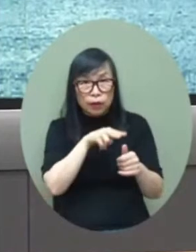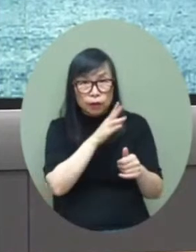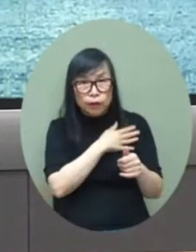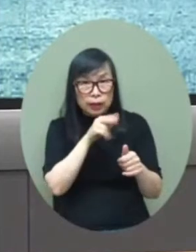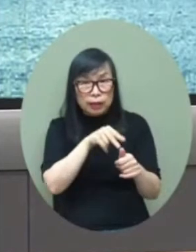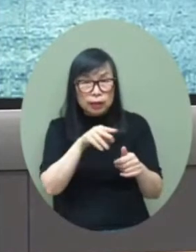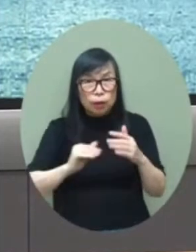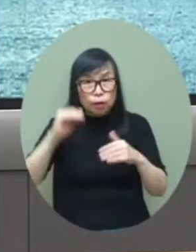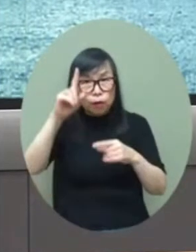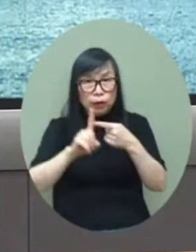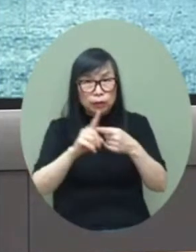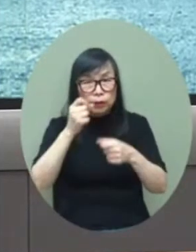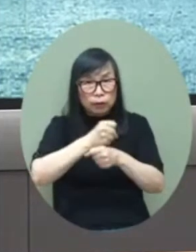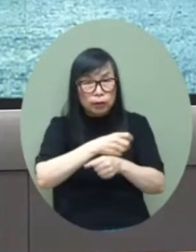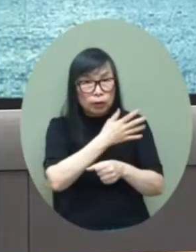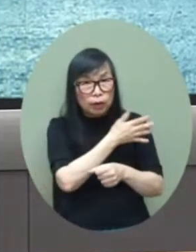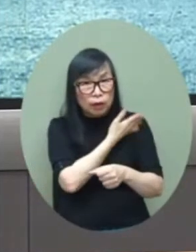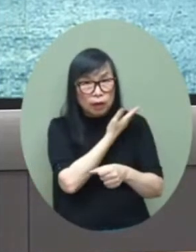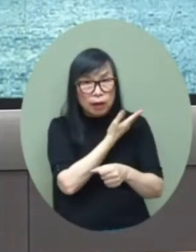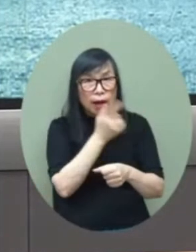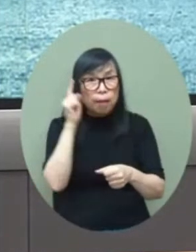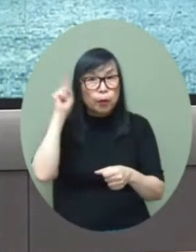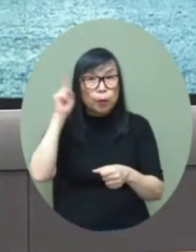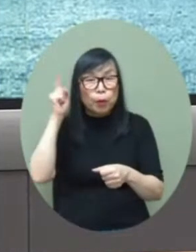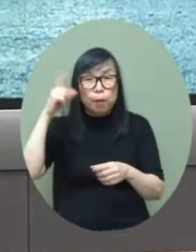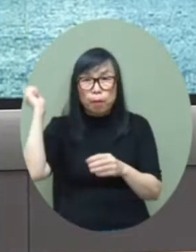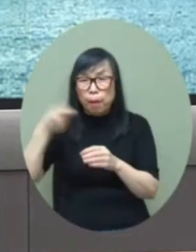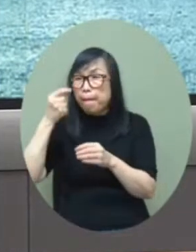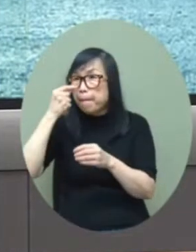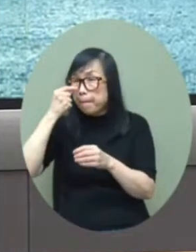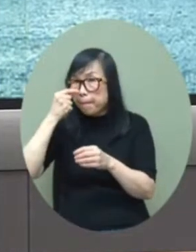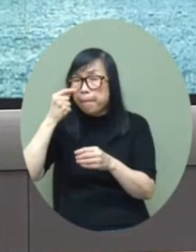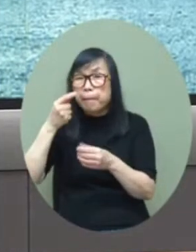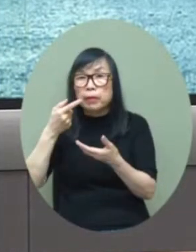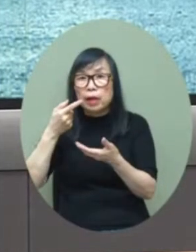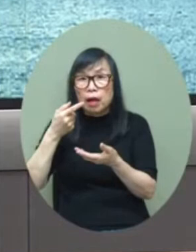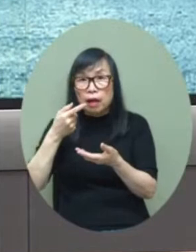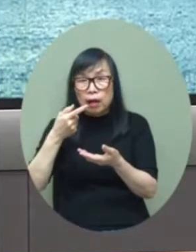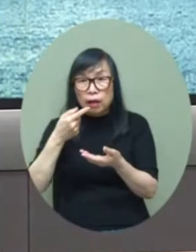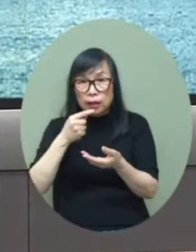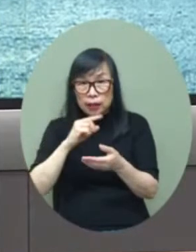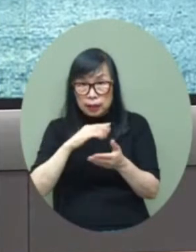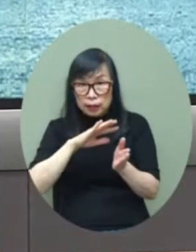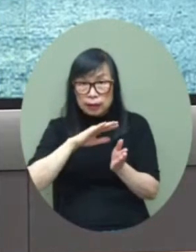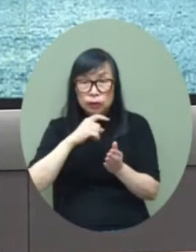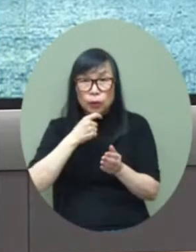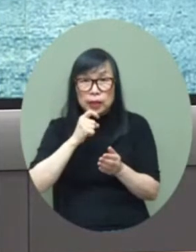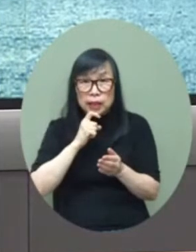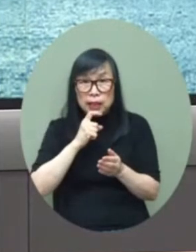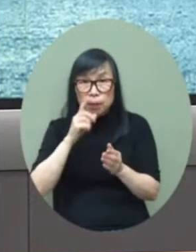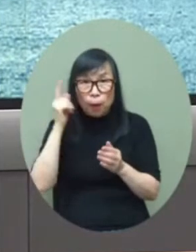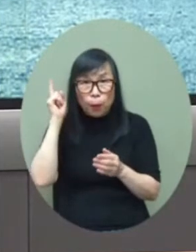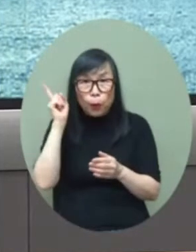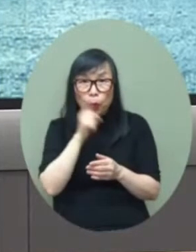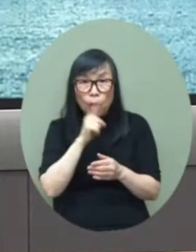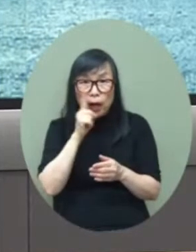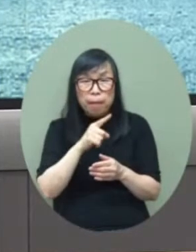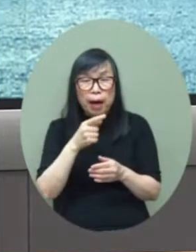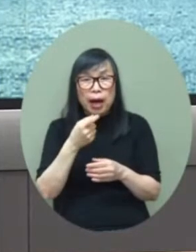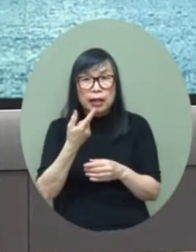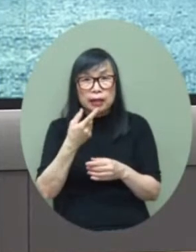from next Monday, staff that are responsible for taking care of high-risk patients, they will have to do daily